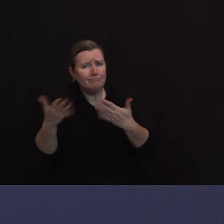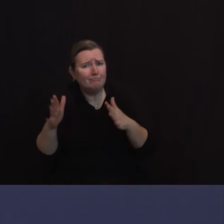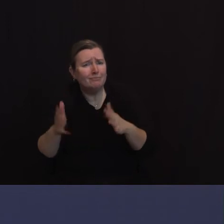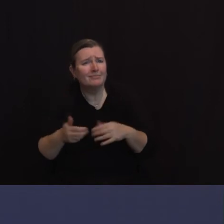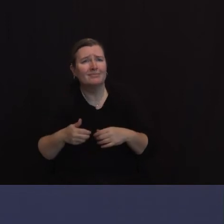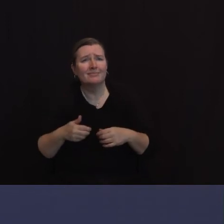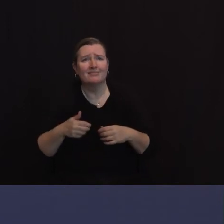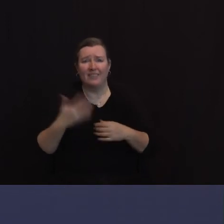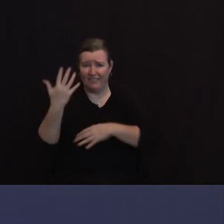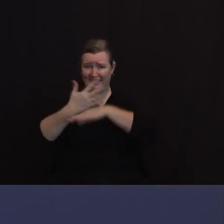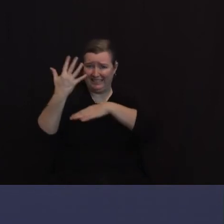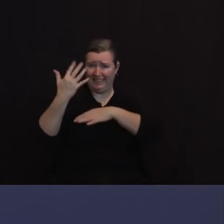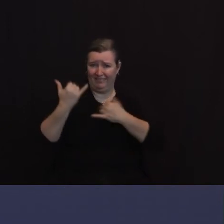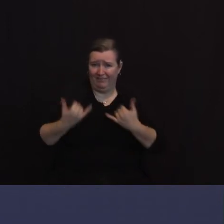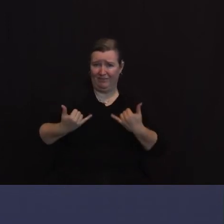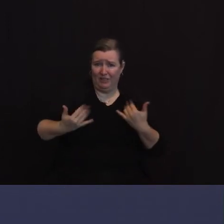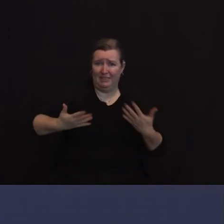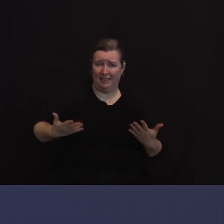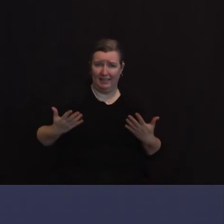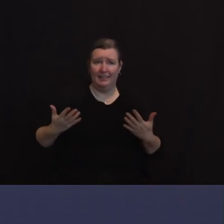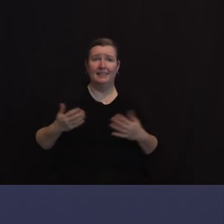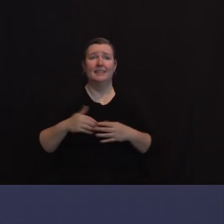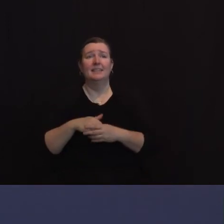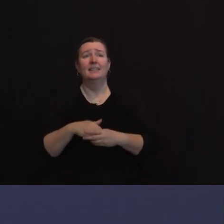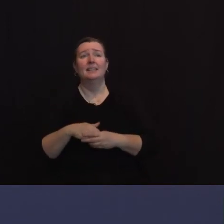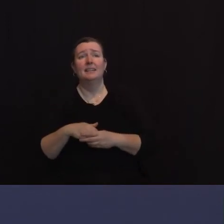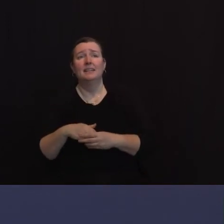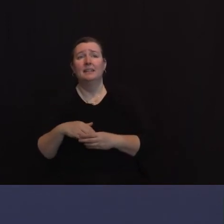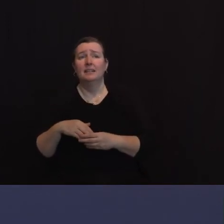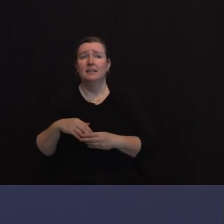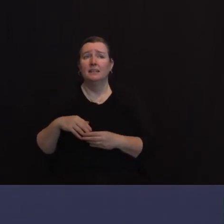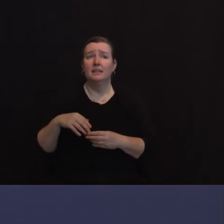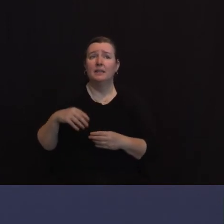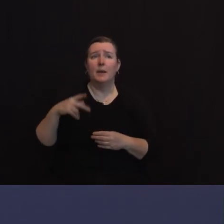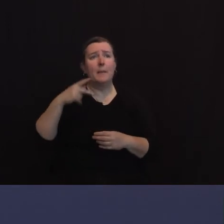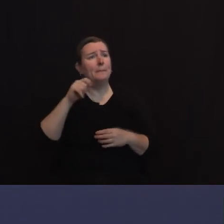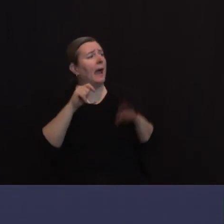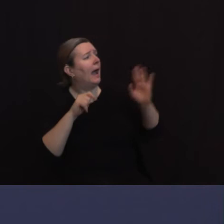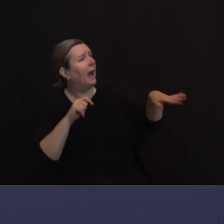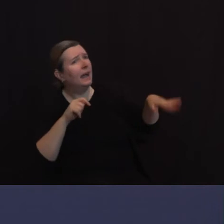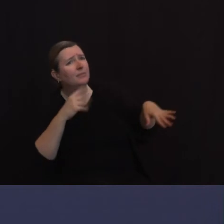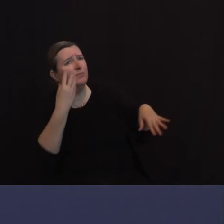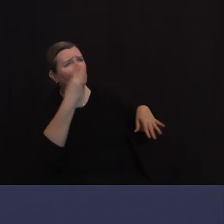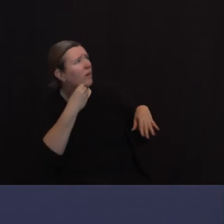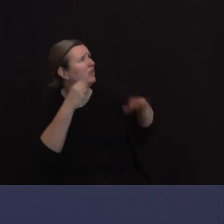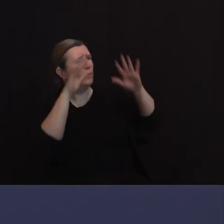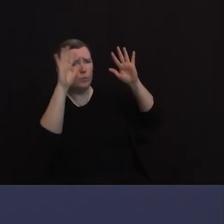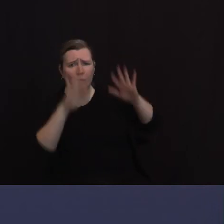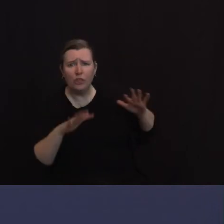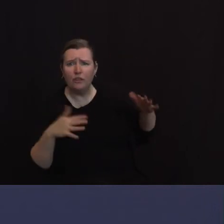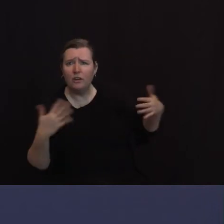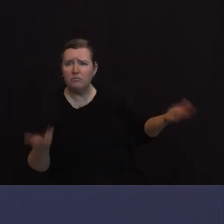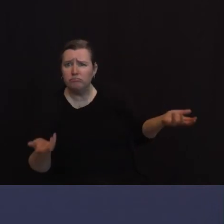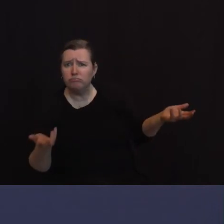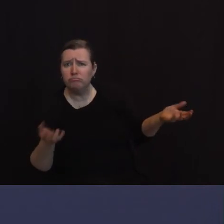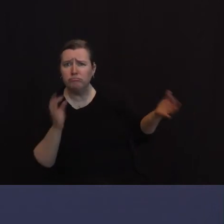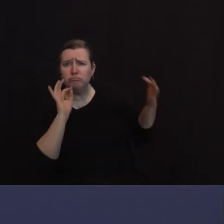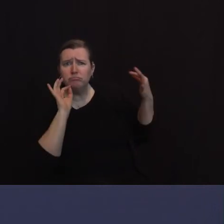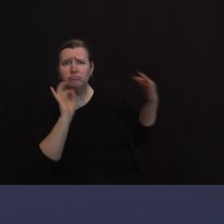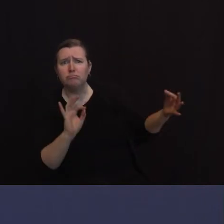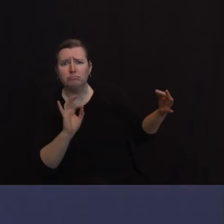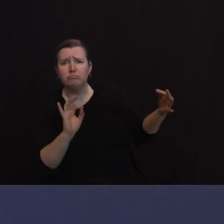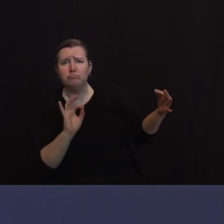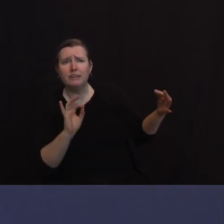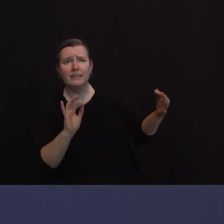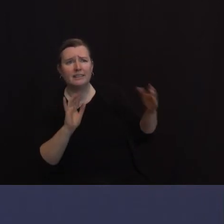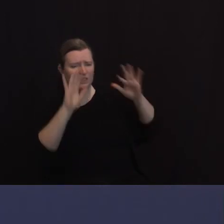both. Pat, it's a beautiful day outside, so we could take weather off the list. I hope at least for a few days. Anything